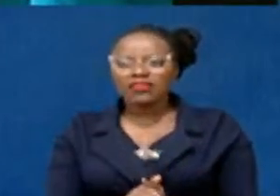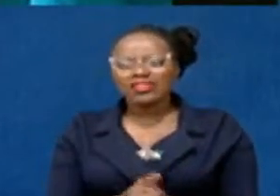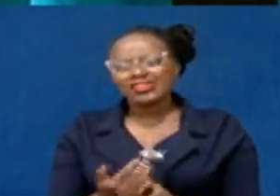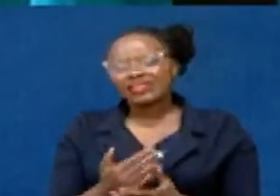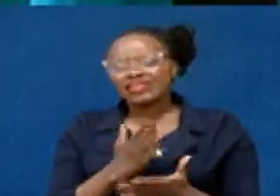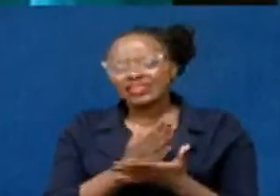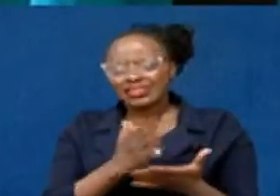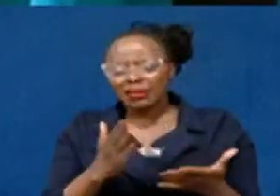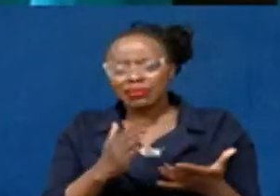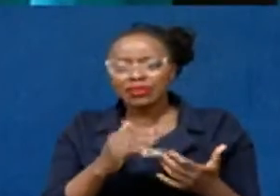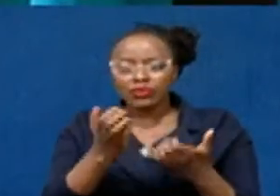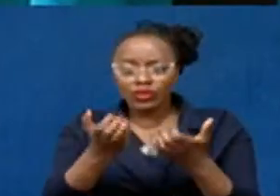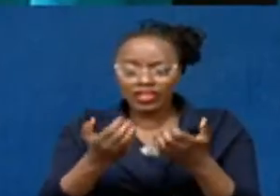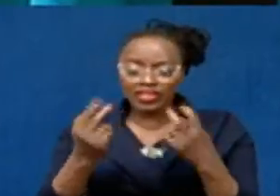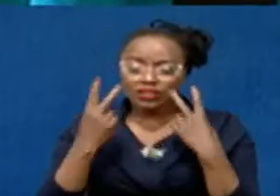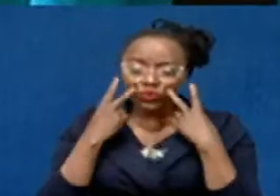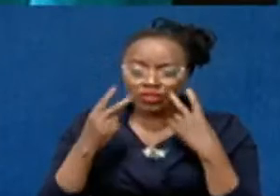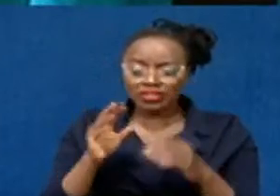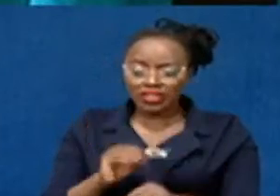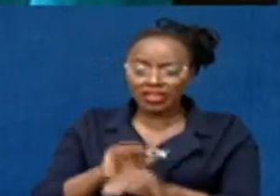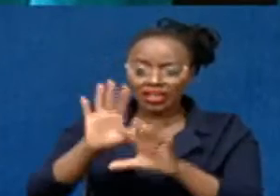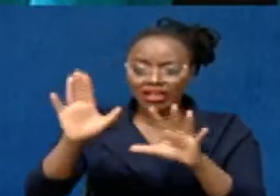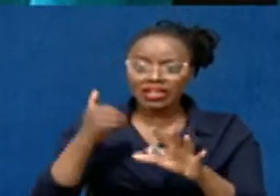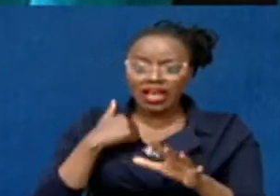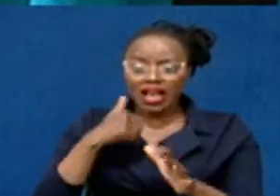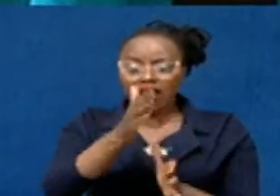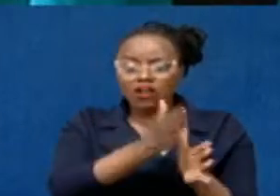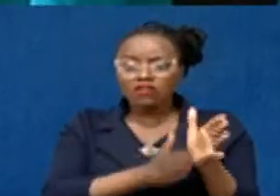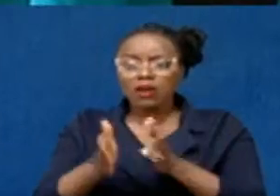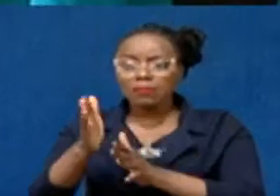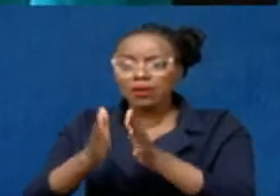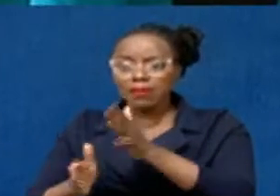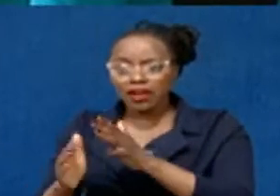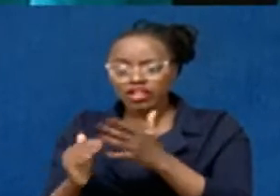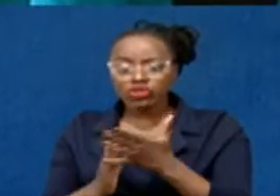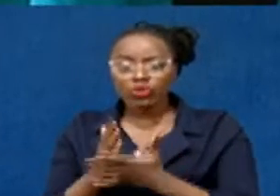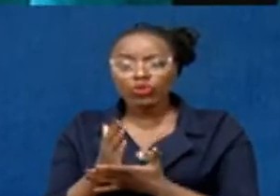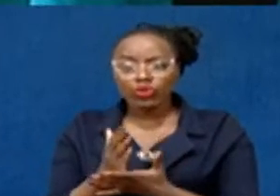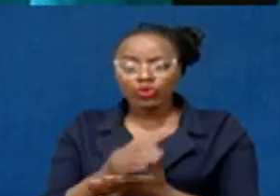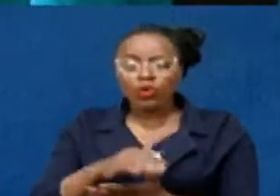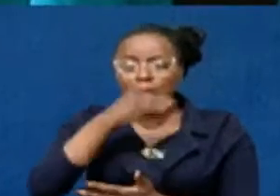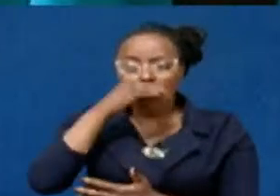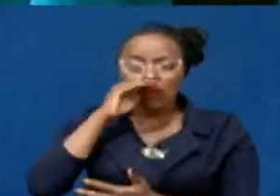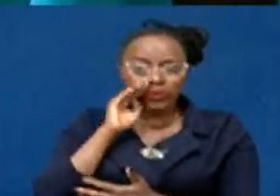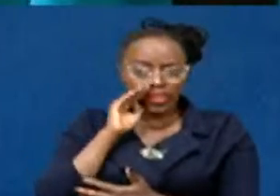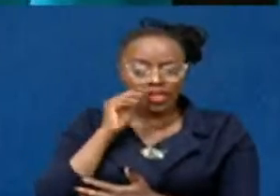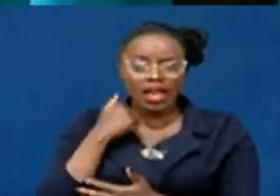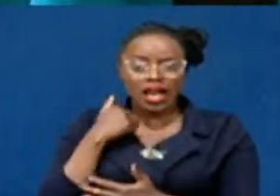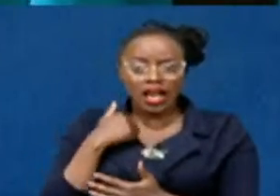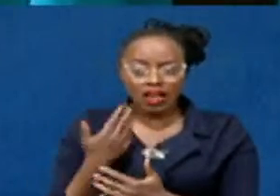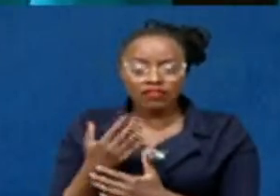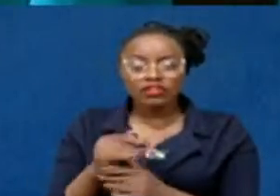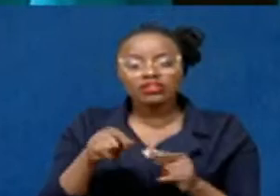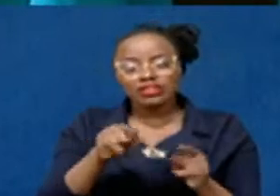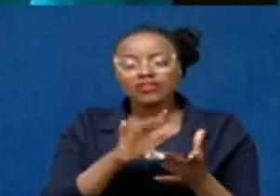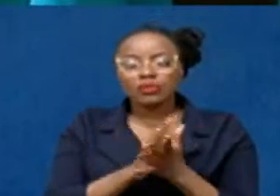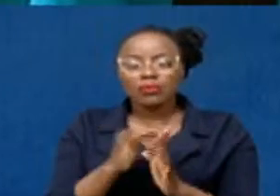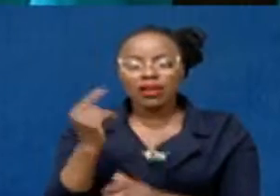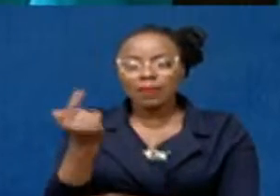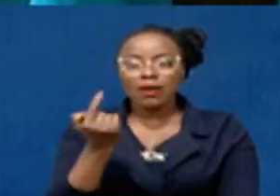eyes should also see is the apparent preparation by Musalia Mudavadi to go it alone.